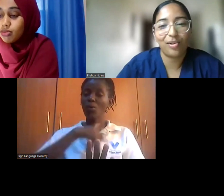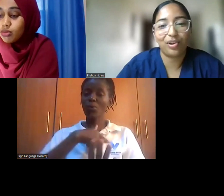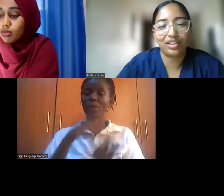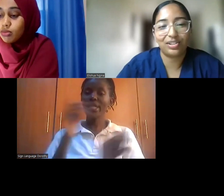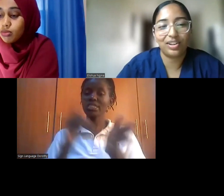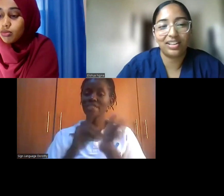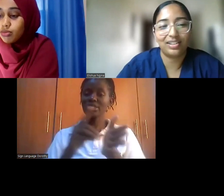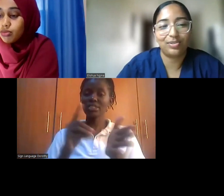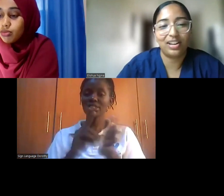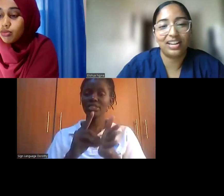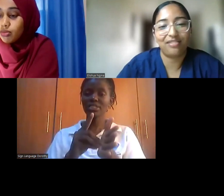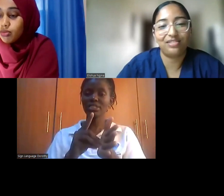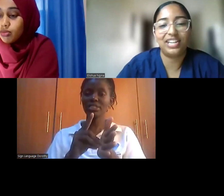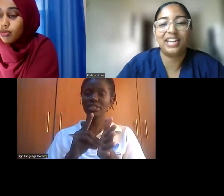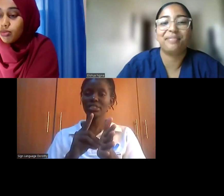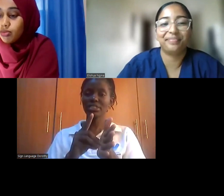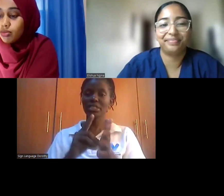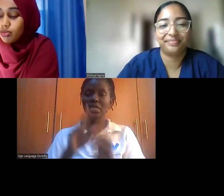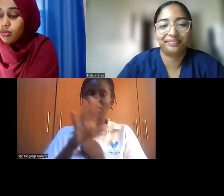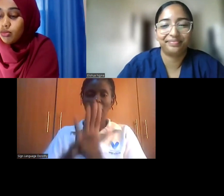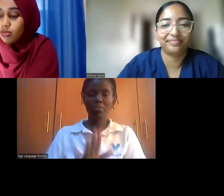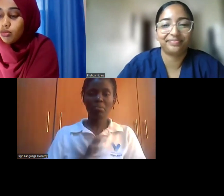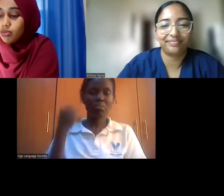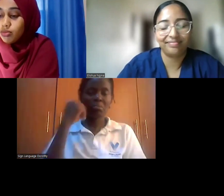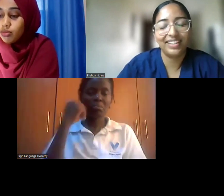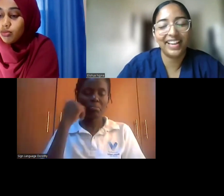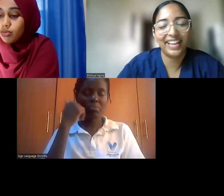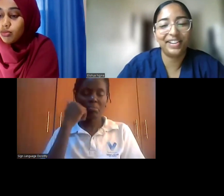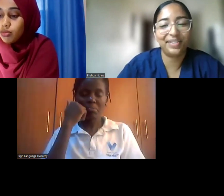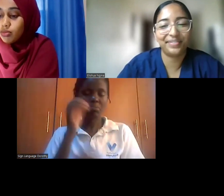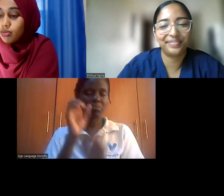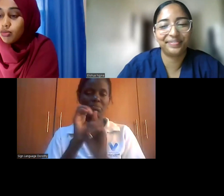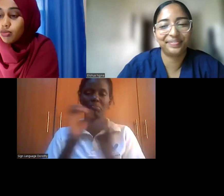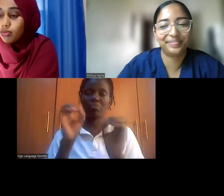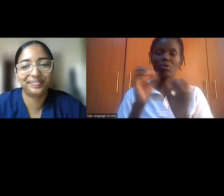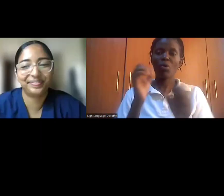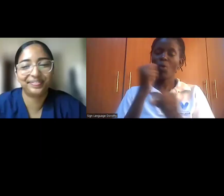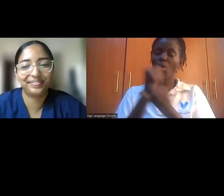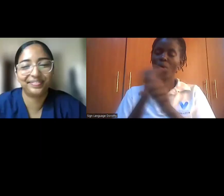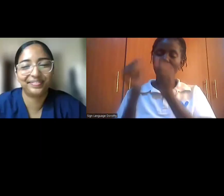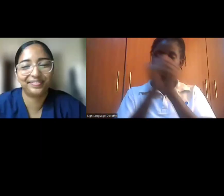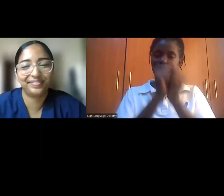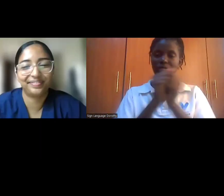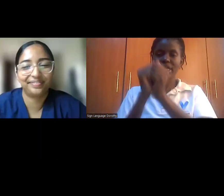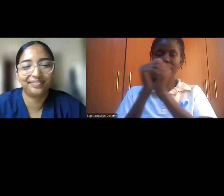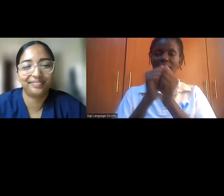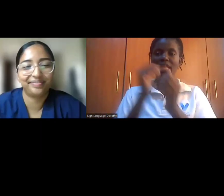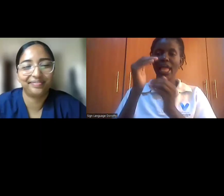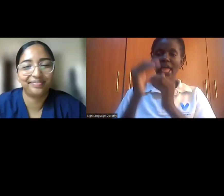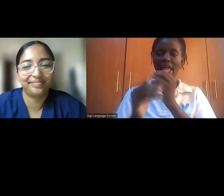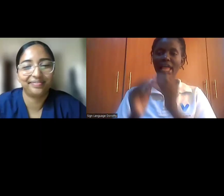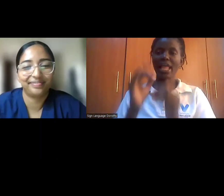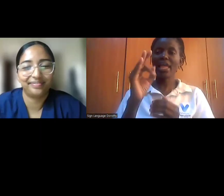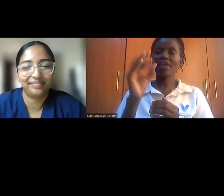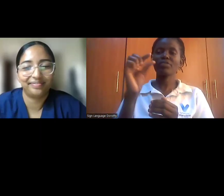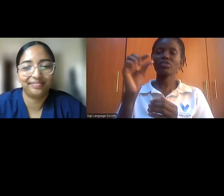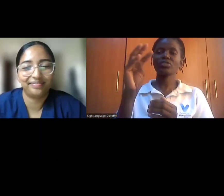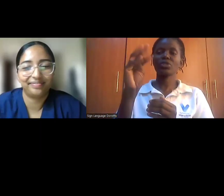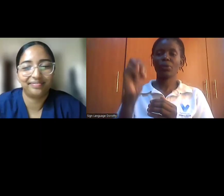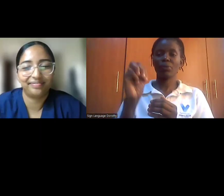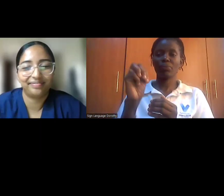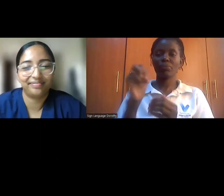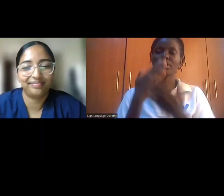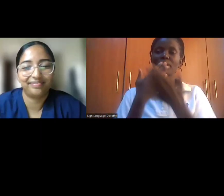should all work together to end FGM. Thank you. Thank you very much for those